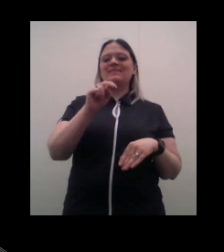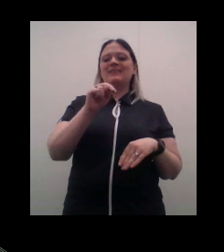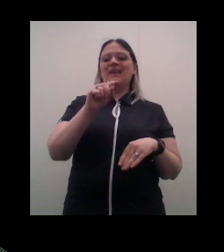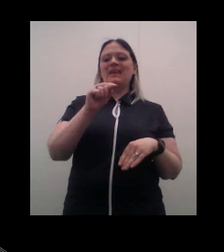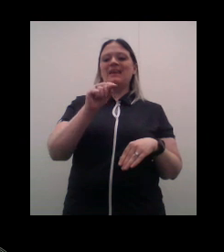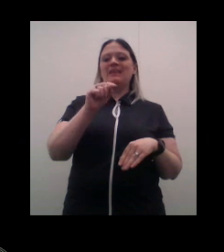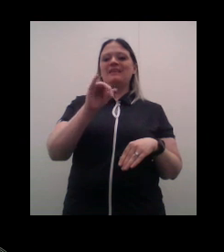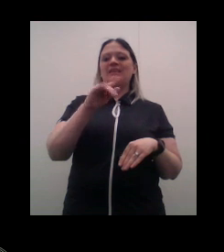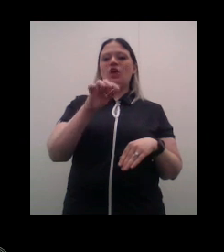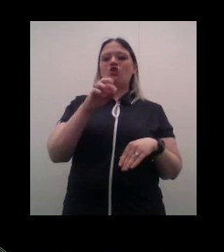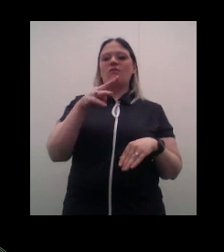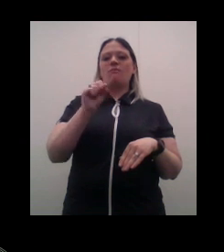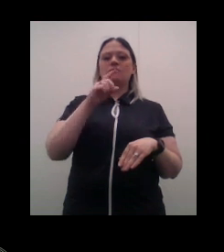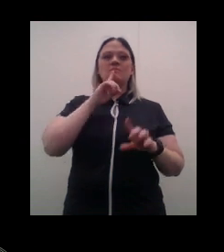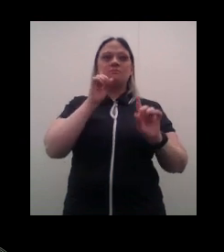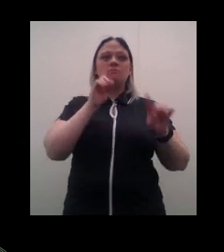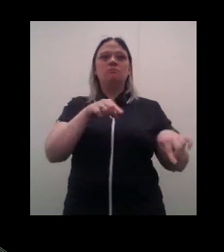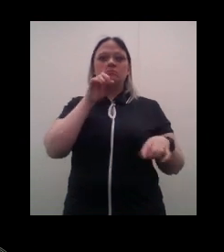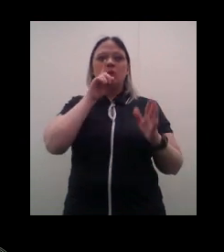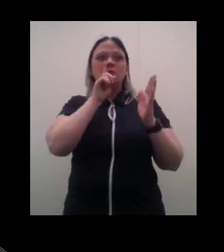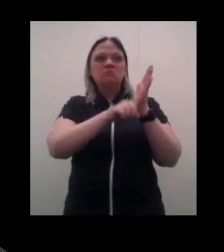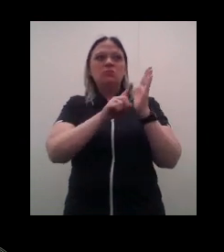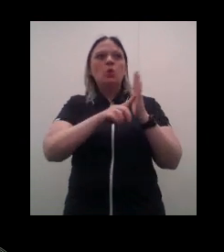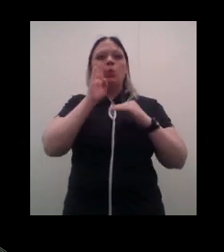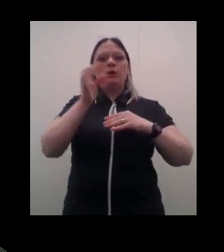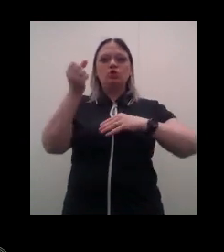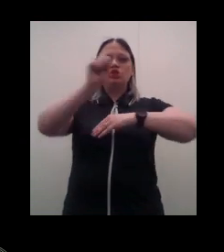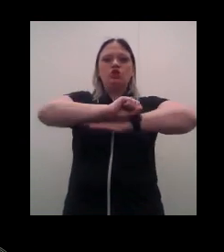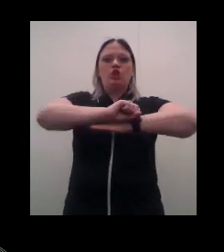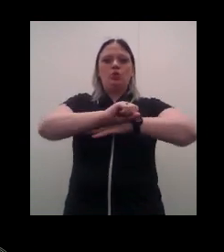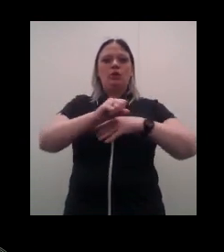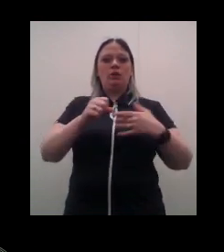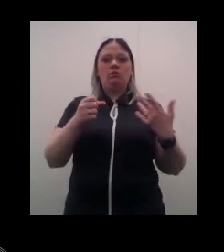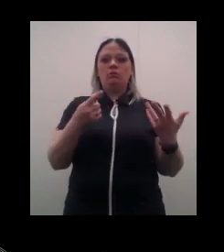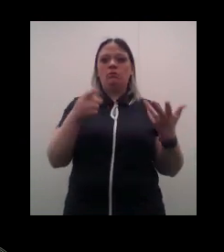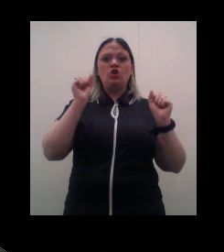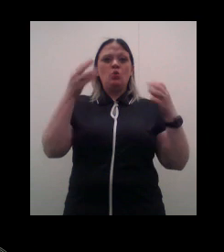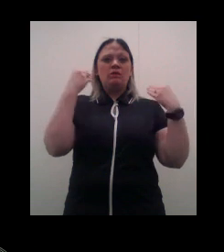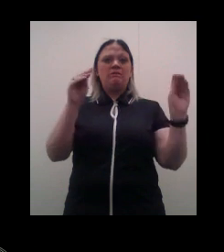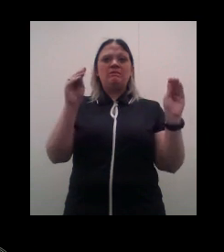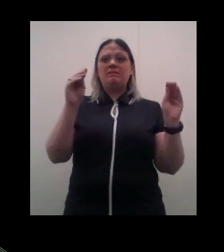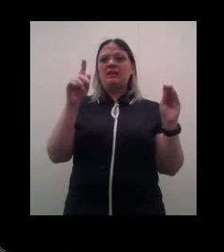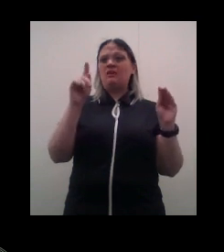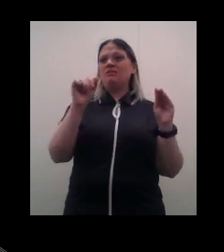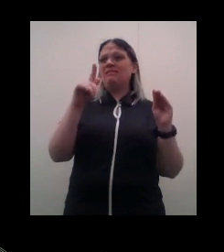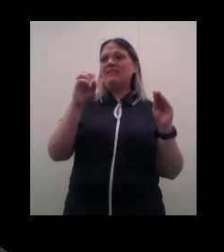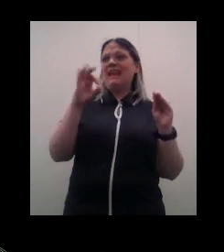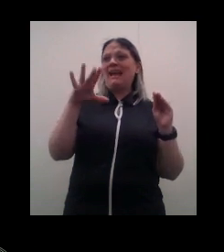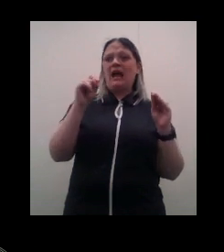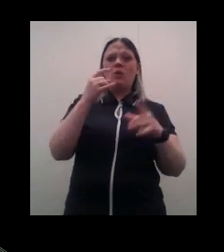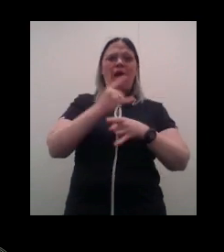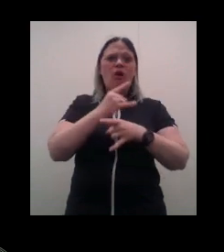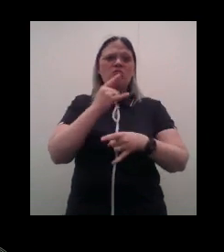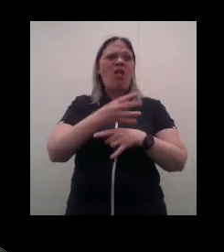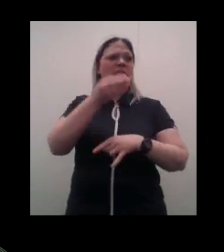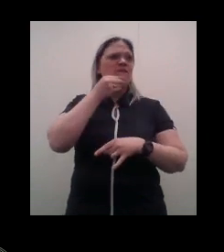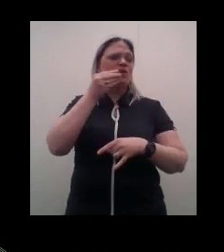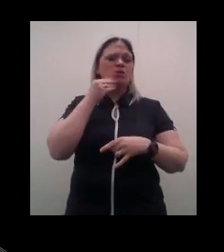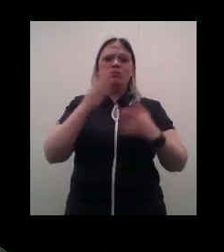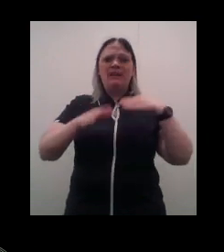want to do it. Follow the rules, sell takeout food. Heck, you could even sell takeout alcohol based on the rules, but do not open